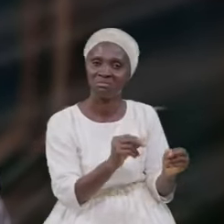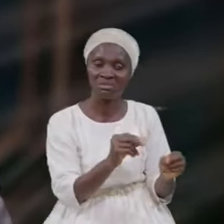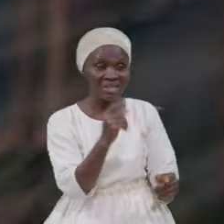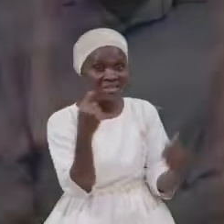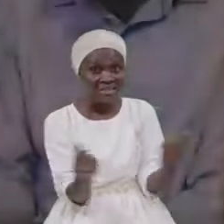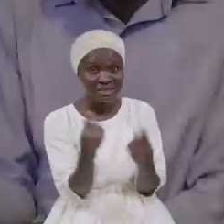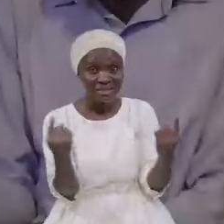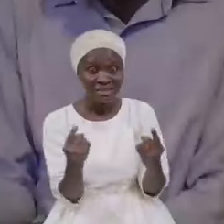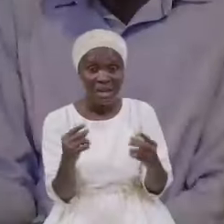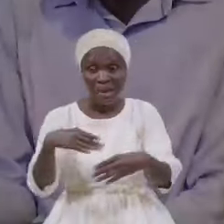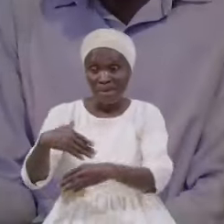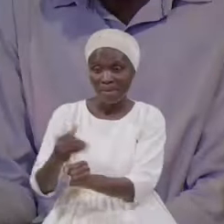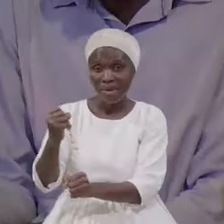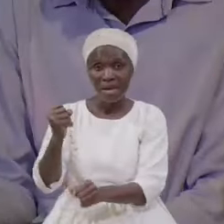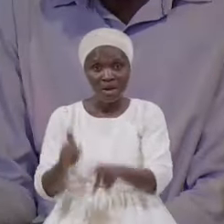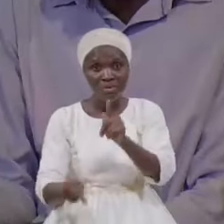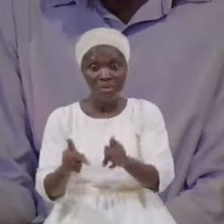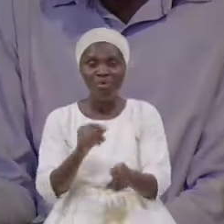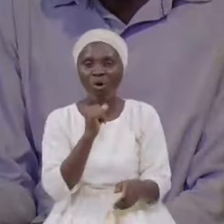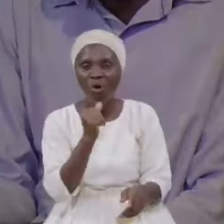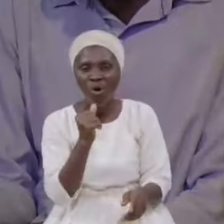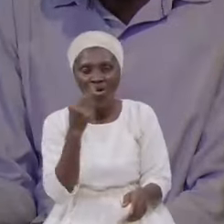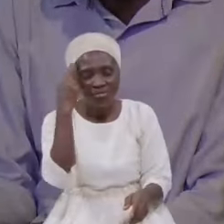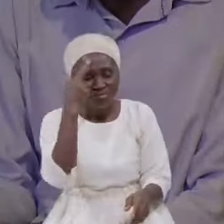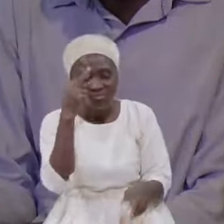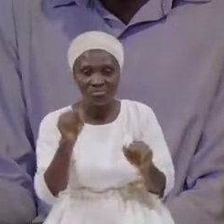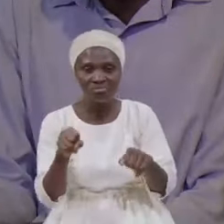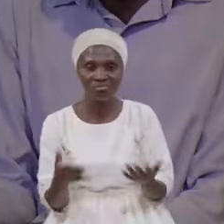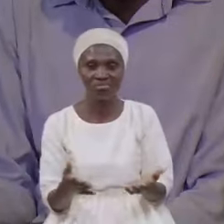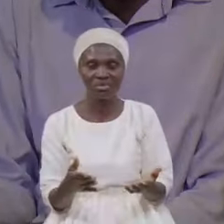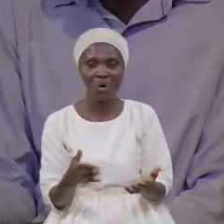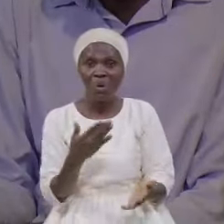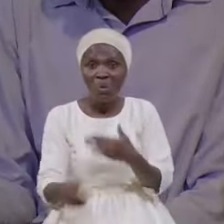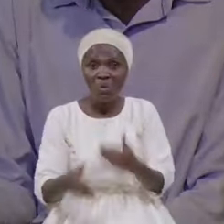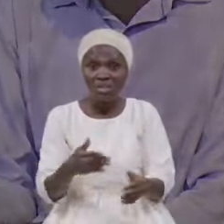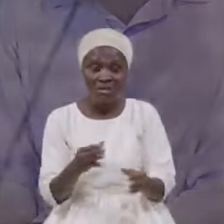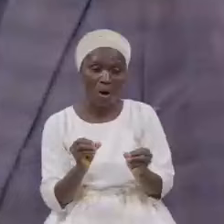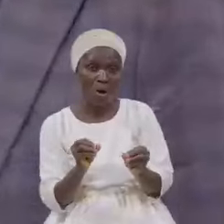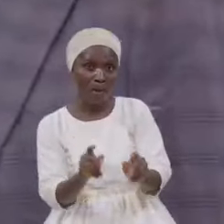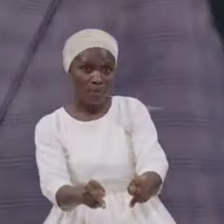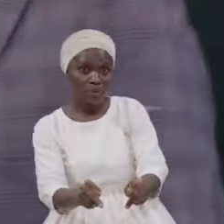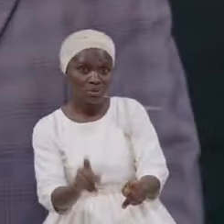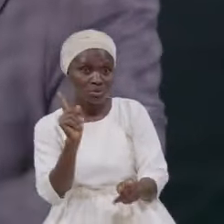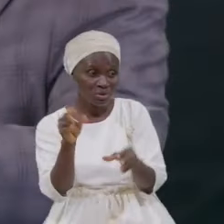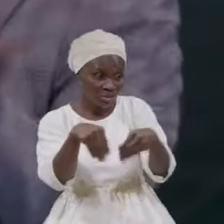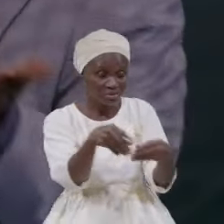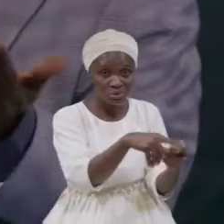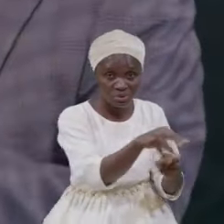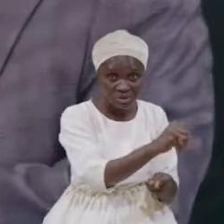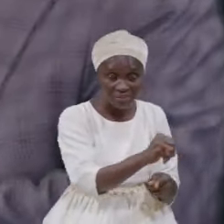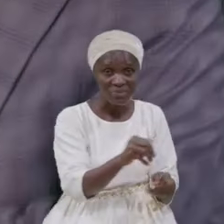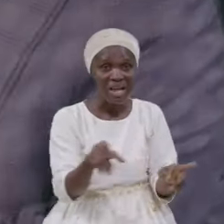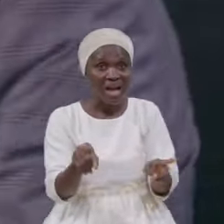And whatever chance you give, as it was yesterday for them, so it is today, and so